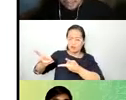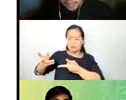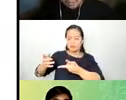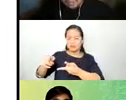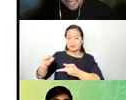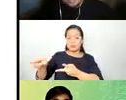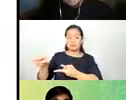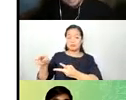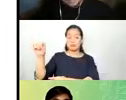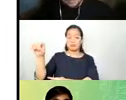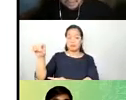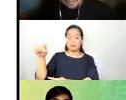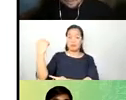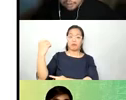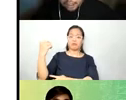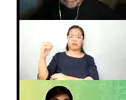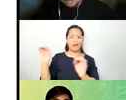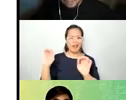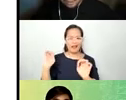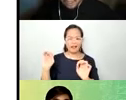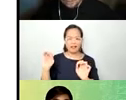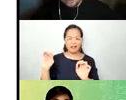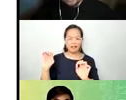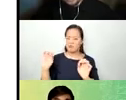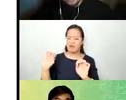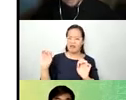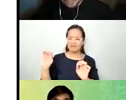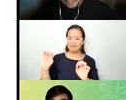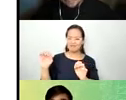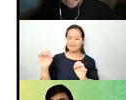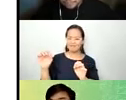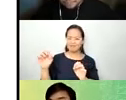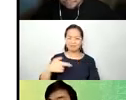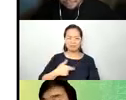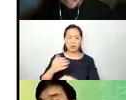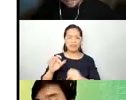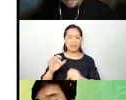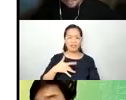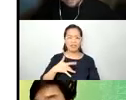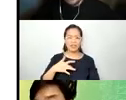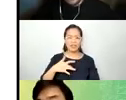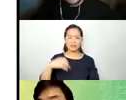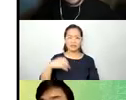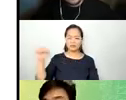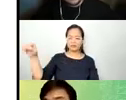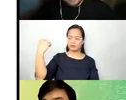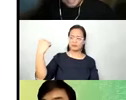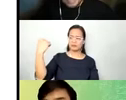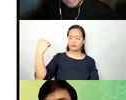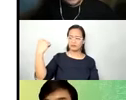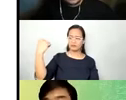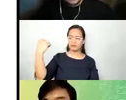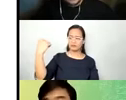respond. Wala. No response, no connection, no reciprocation, no return. Di ba mas masakit? Mas